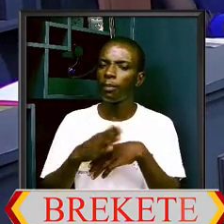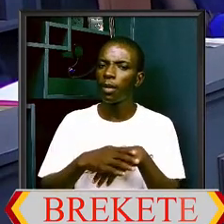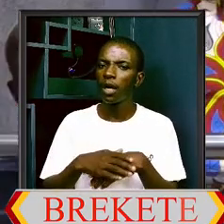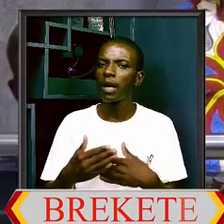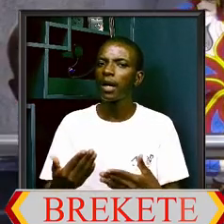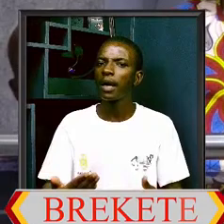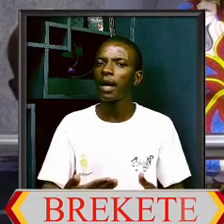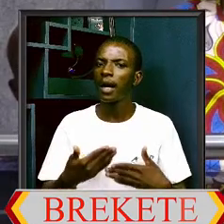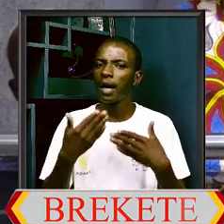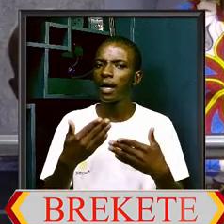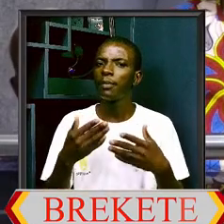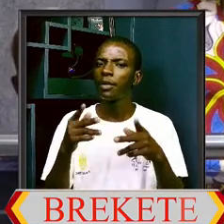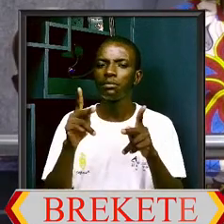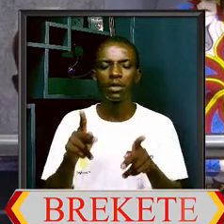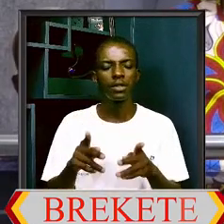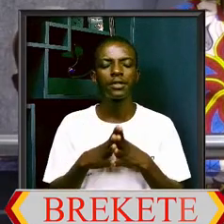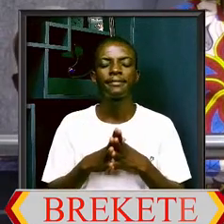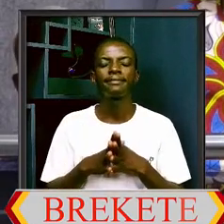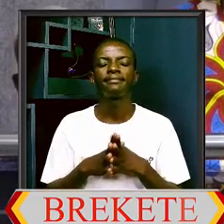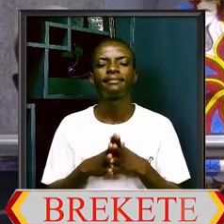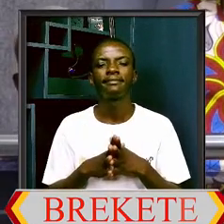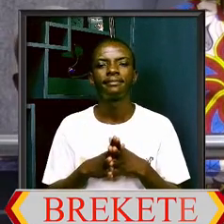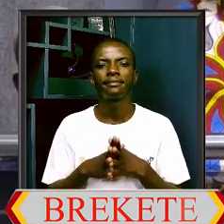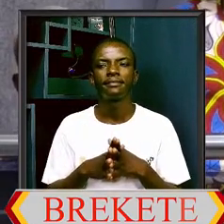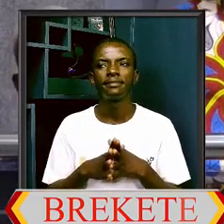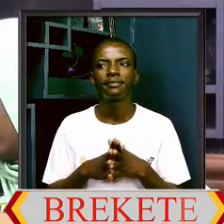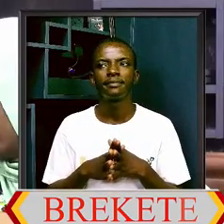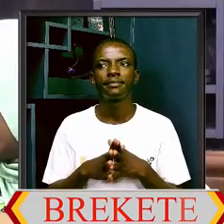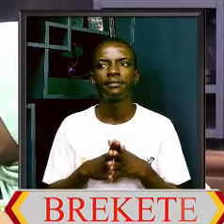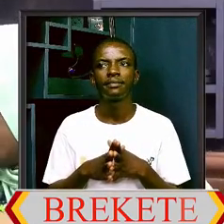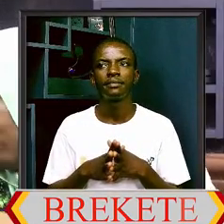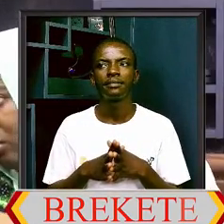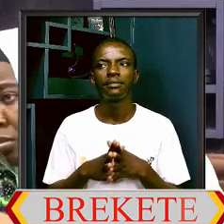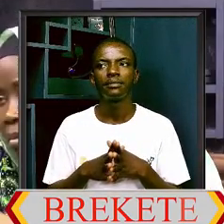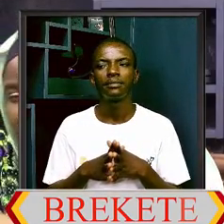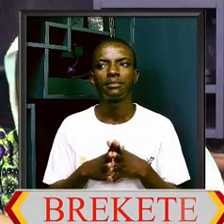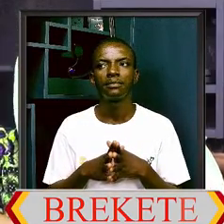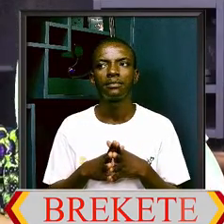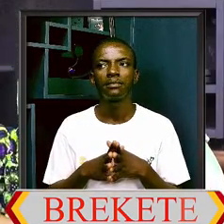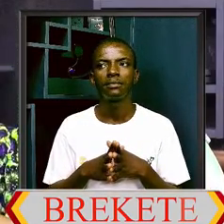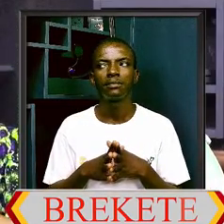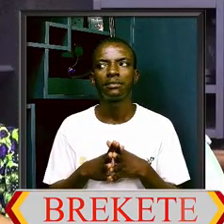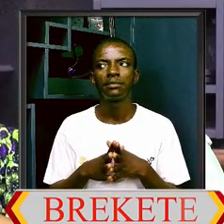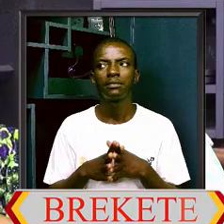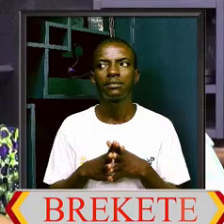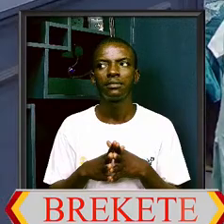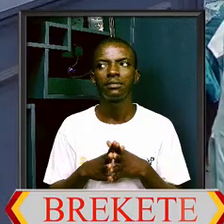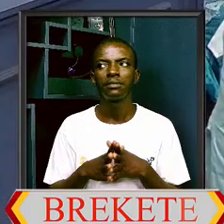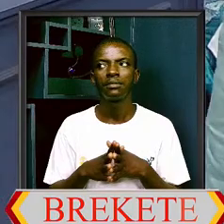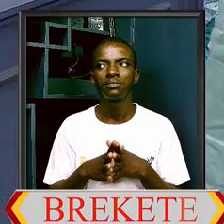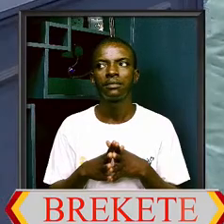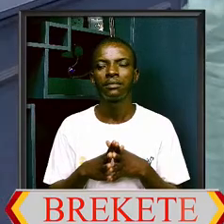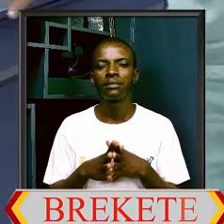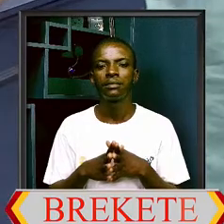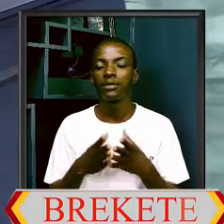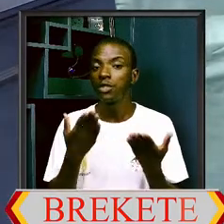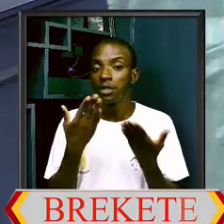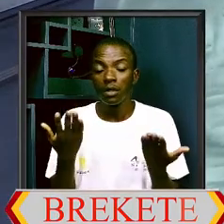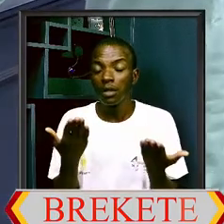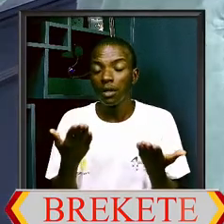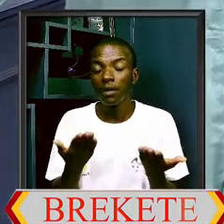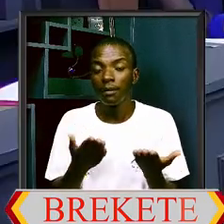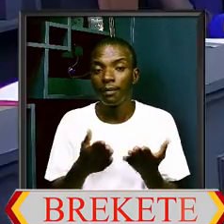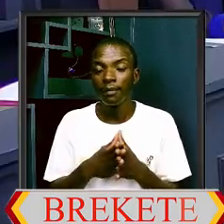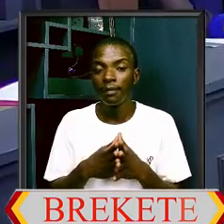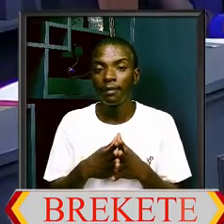a happy person amen amen so I make you not cry you see